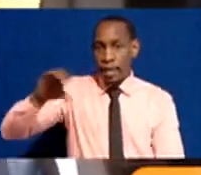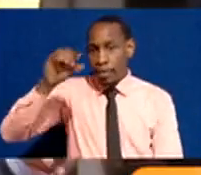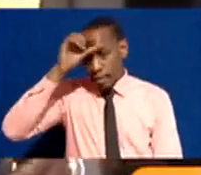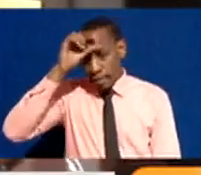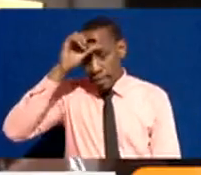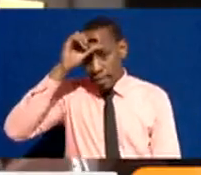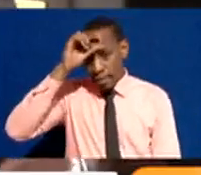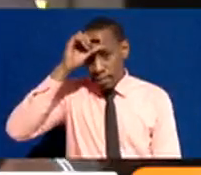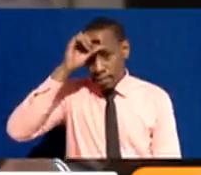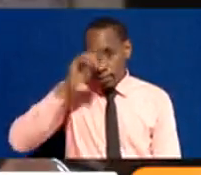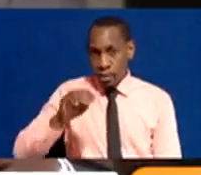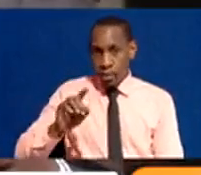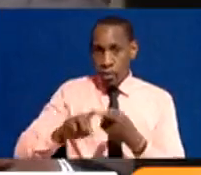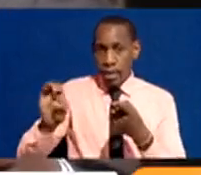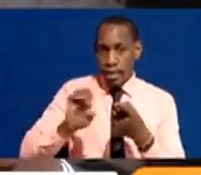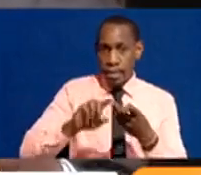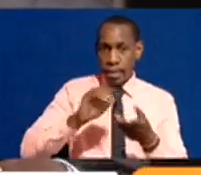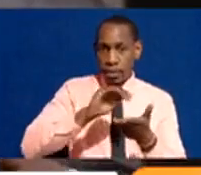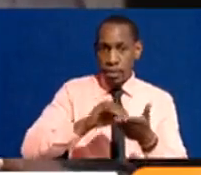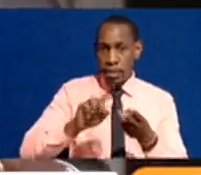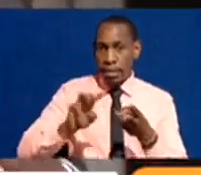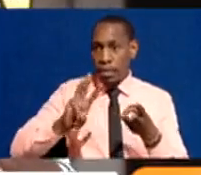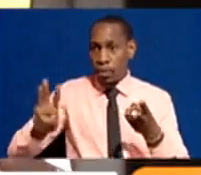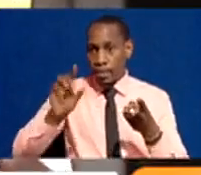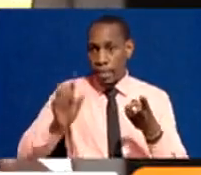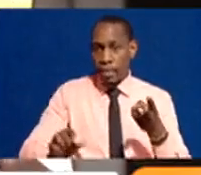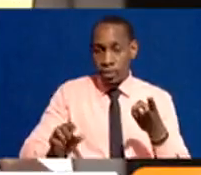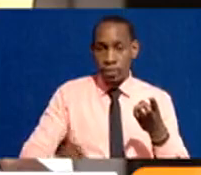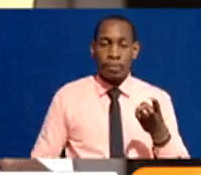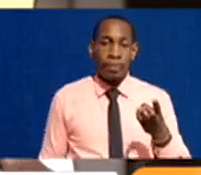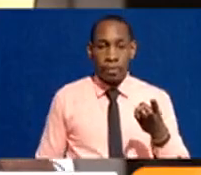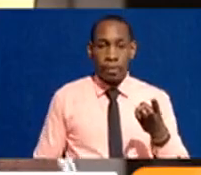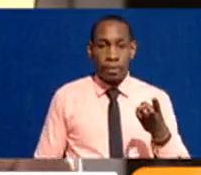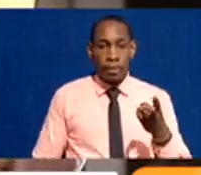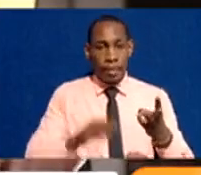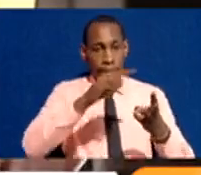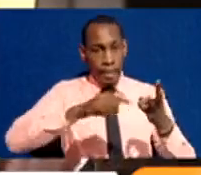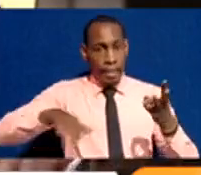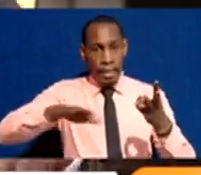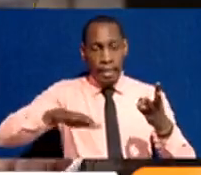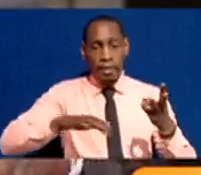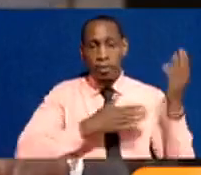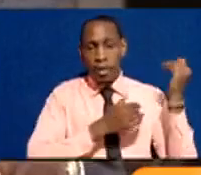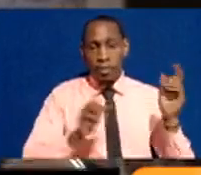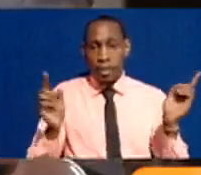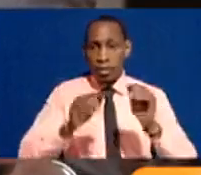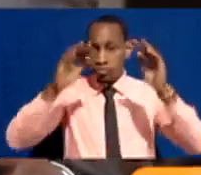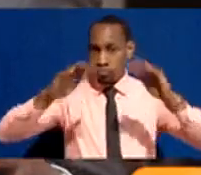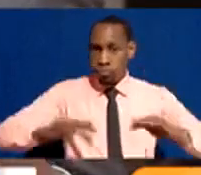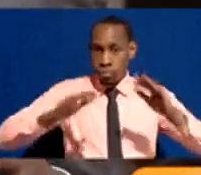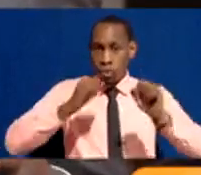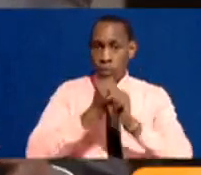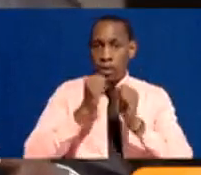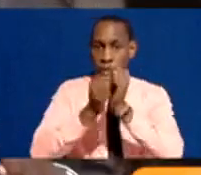governments in eastern, central and western regions where we are expecting short rains to work with